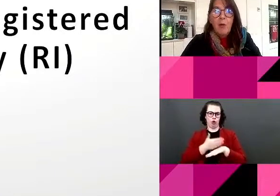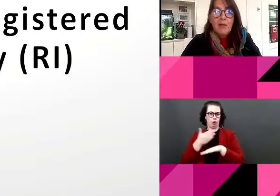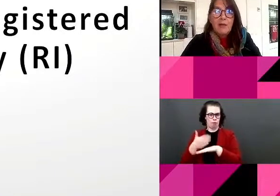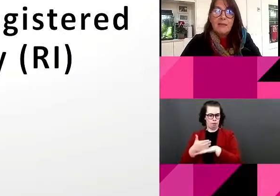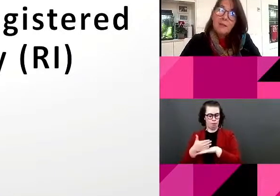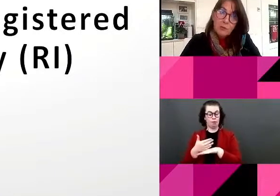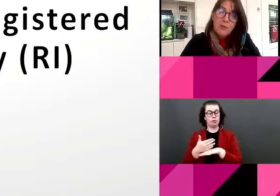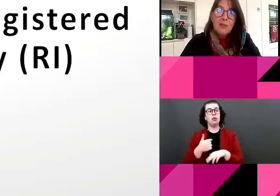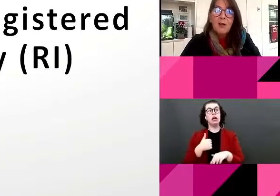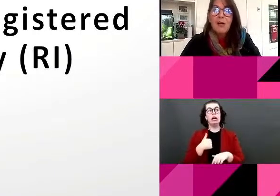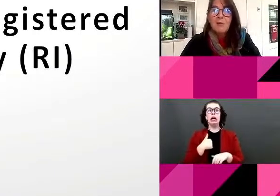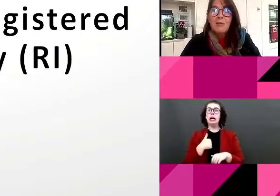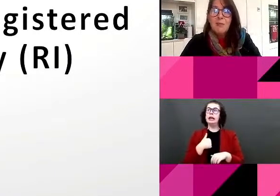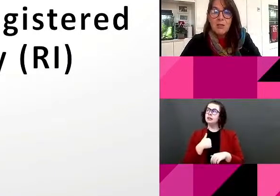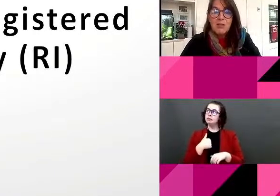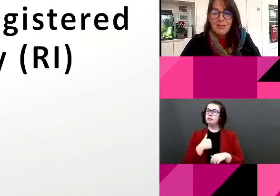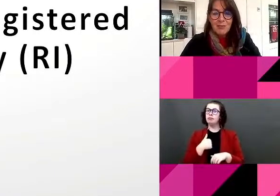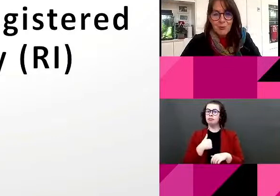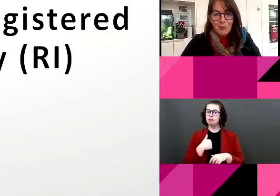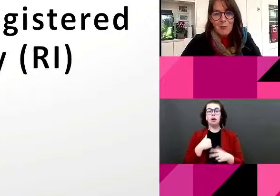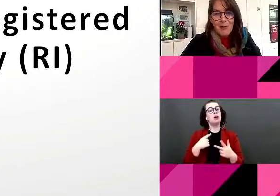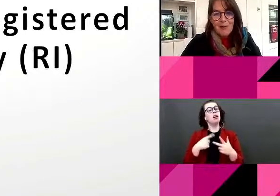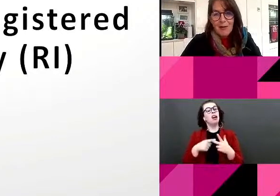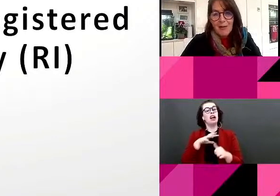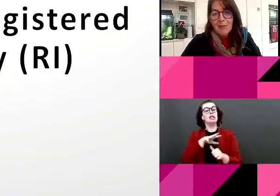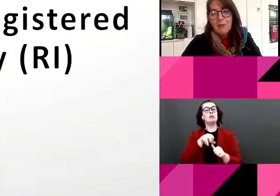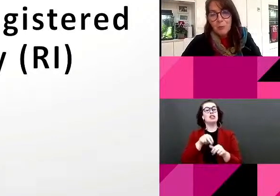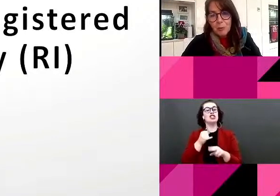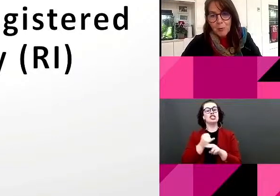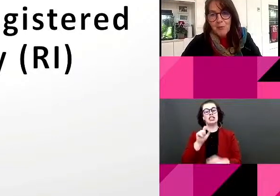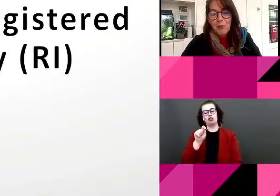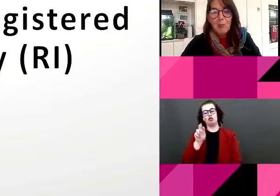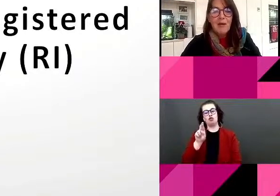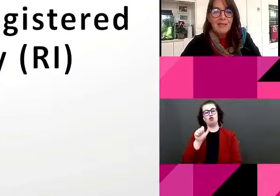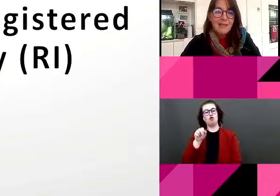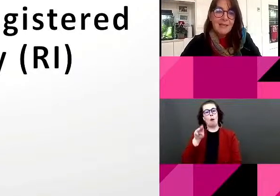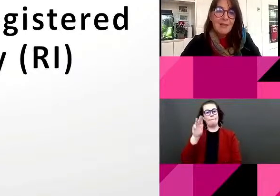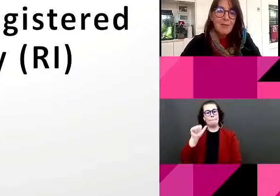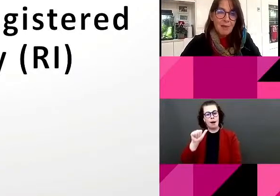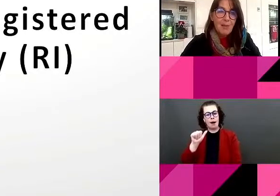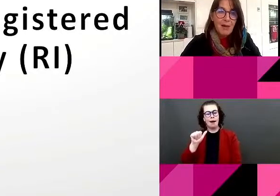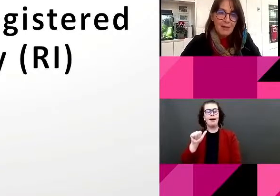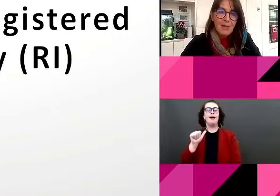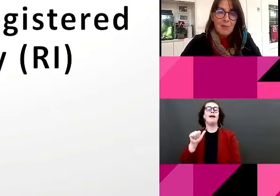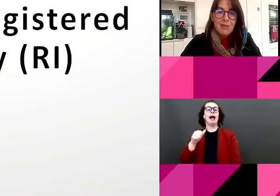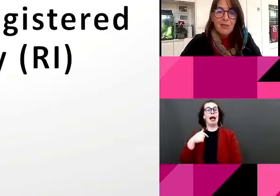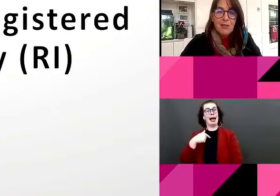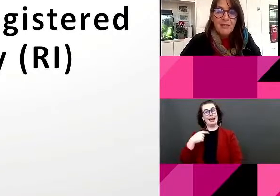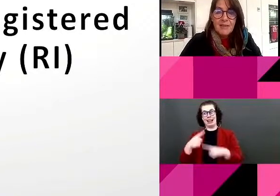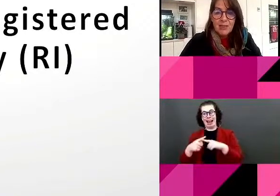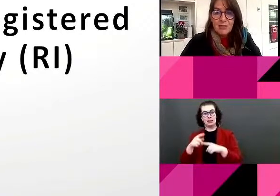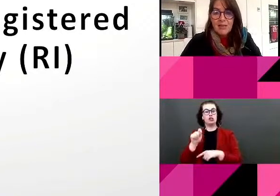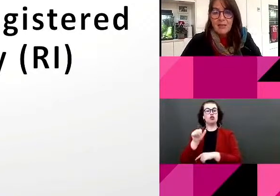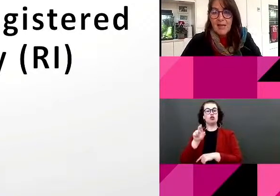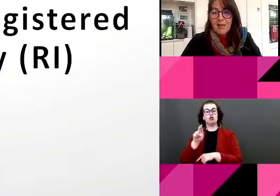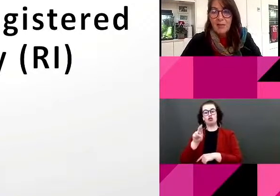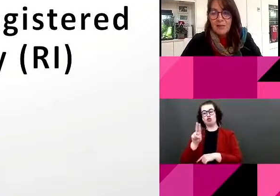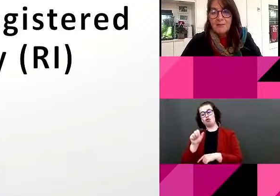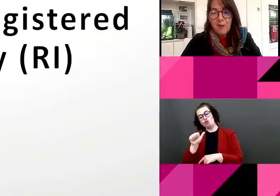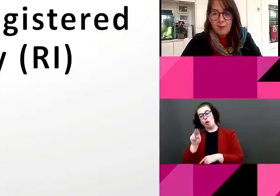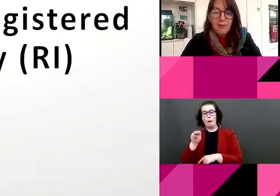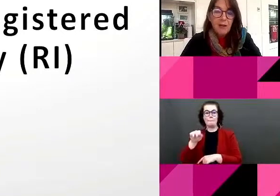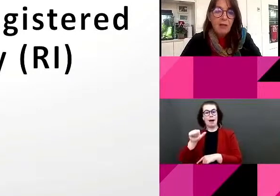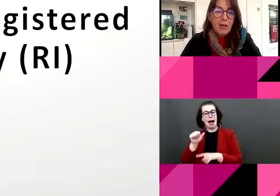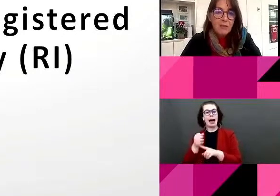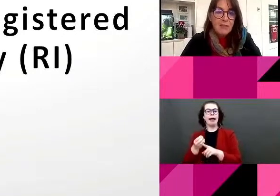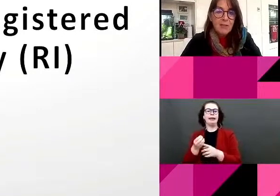I have worked, also I'm a specialist in trauma, and trauma-informed practice is something that might come into our discussion today because